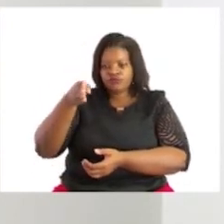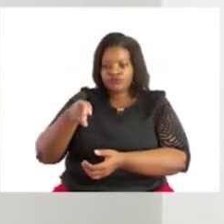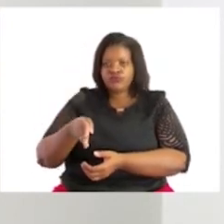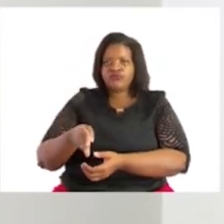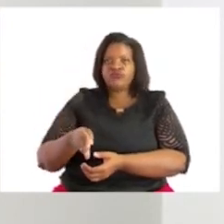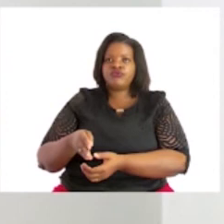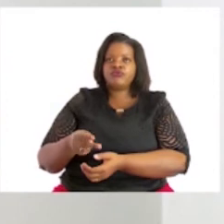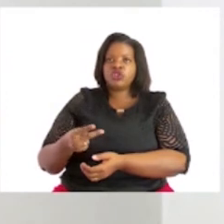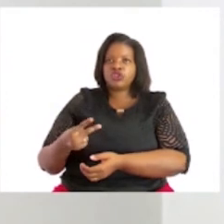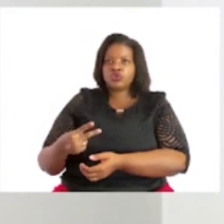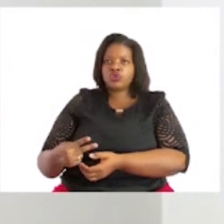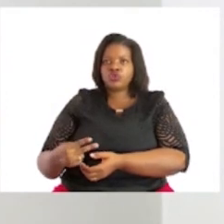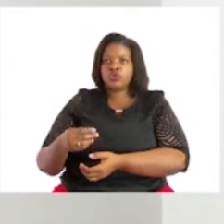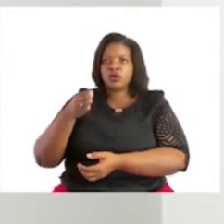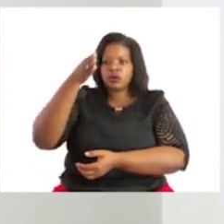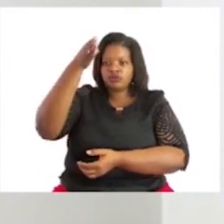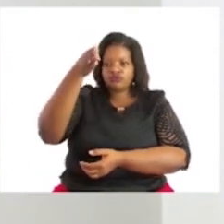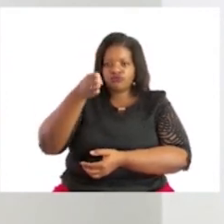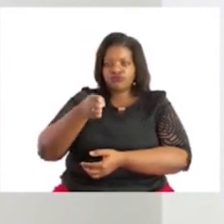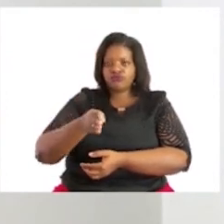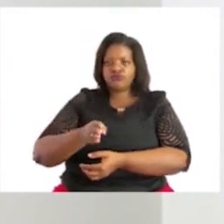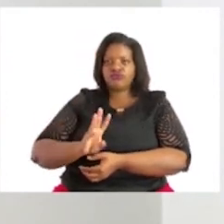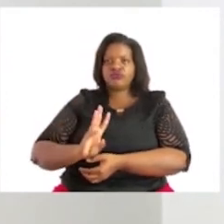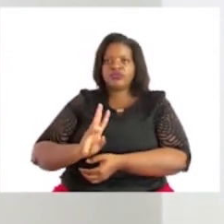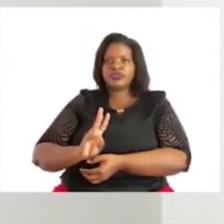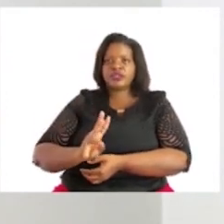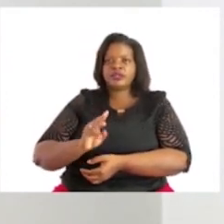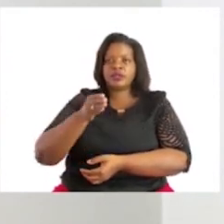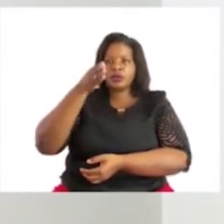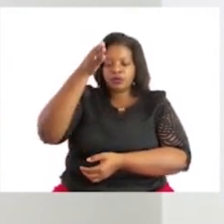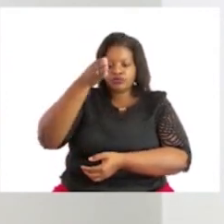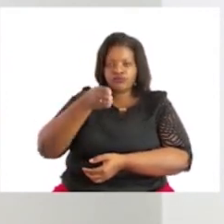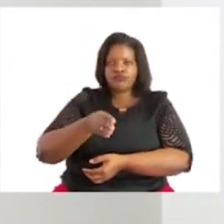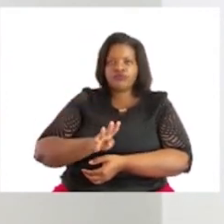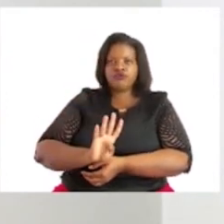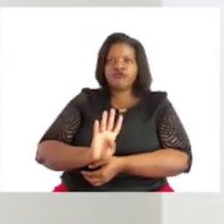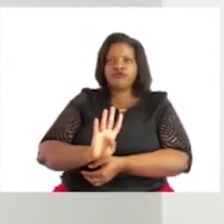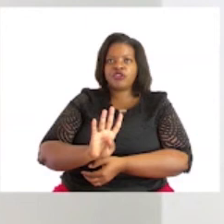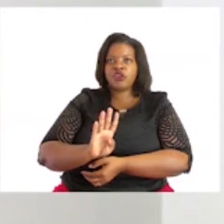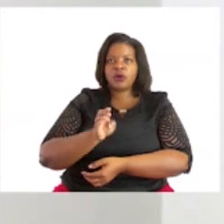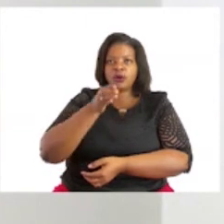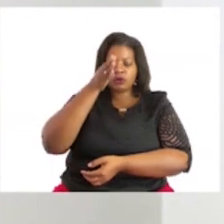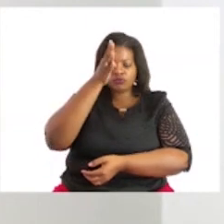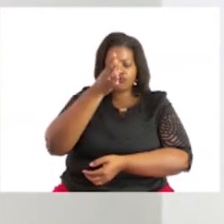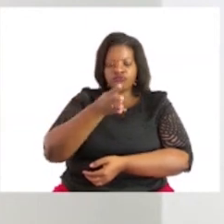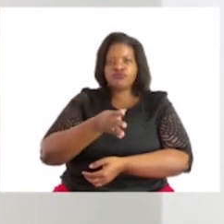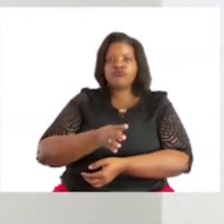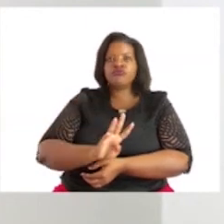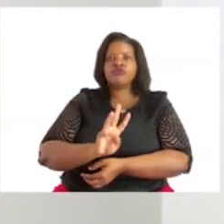add all these numbers, I'll get a 2. I'll get a 6. I'll get a